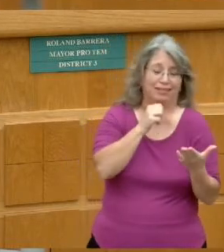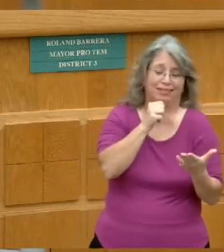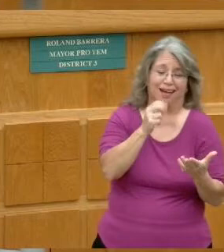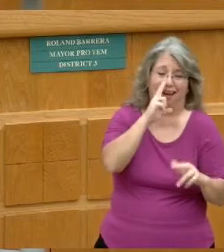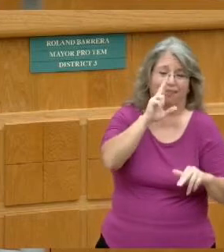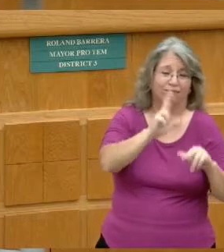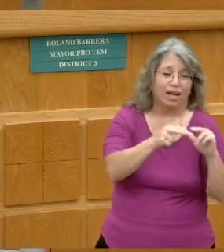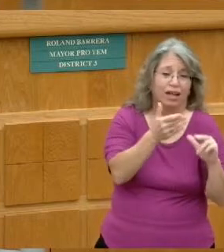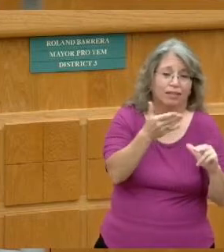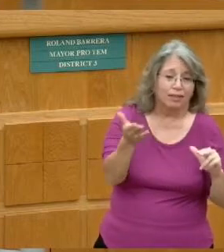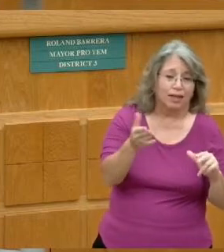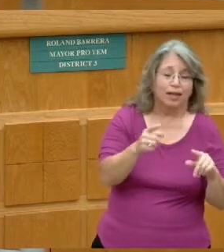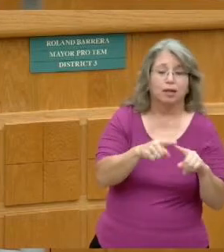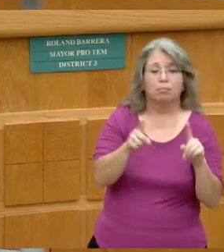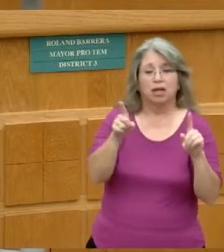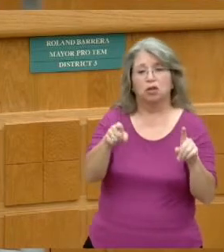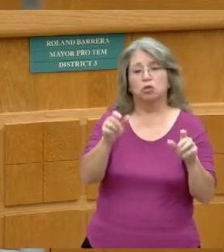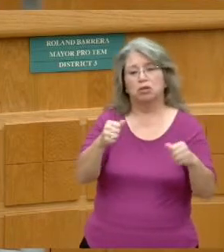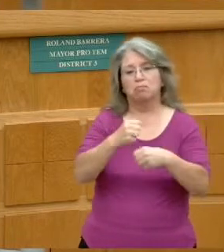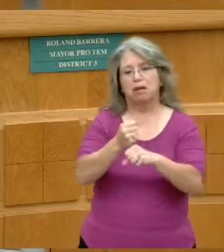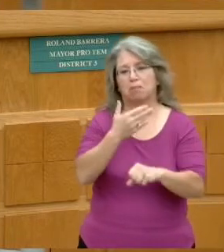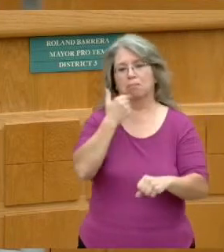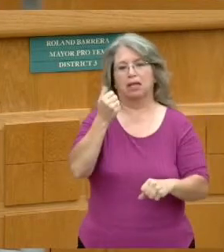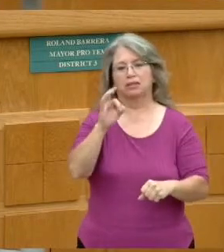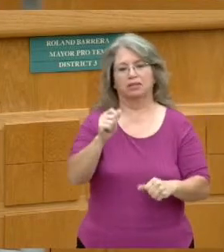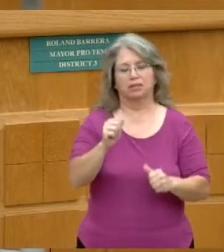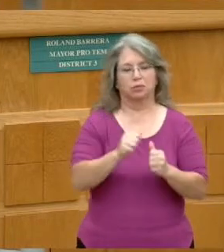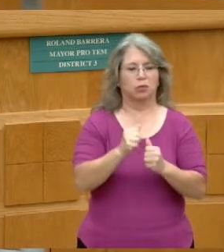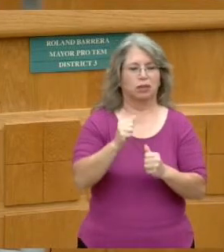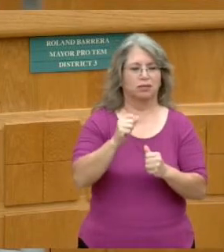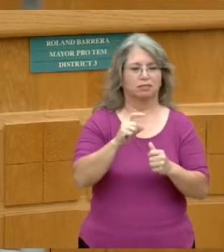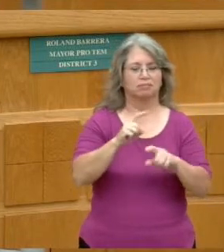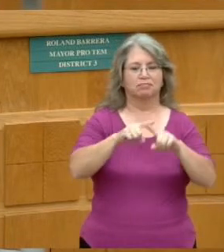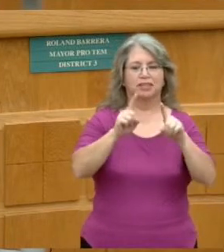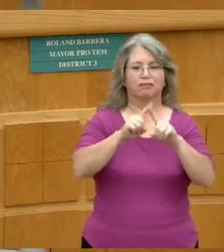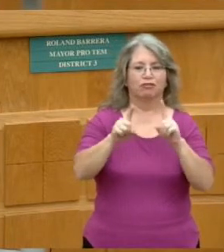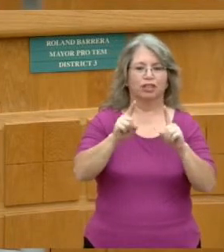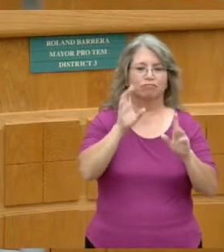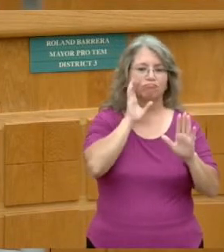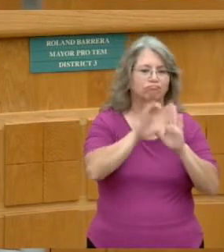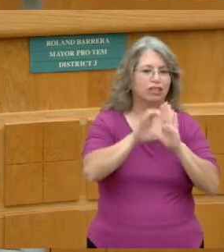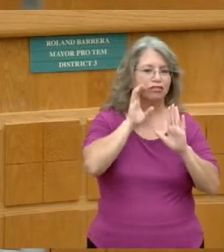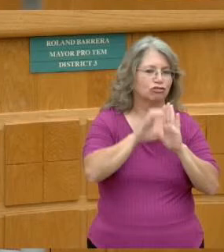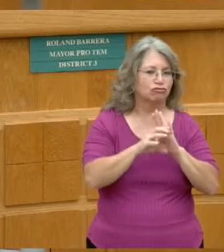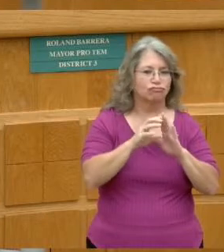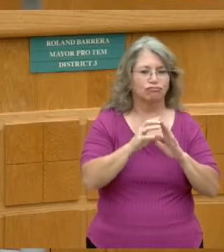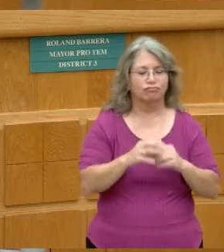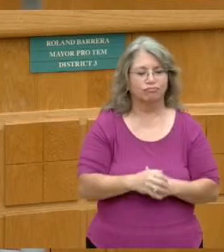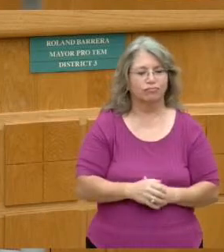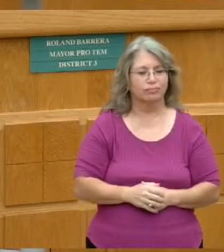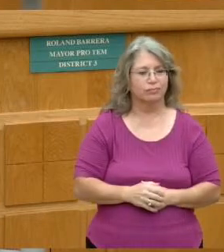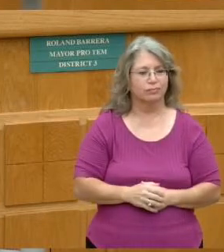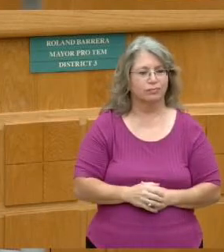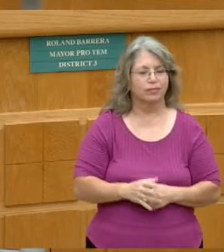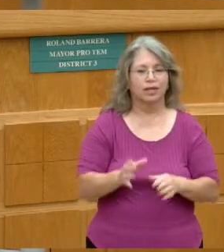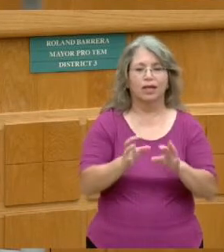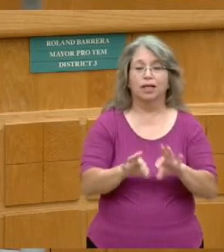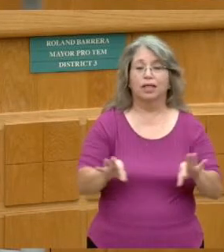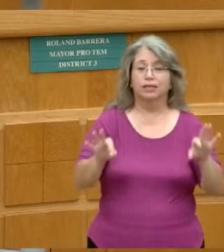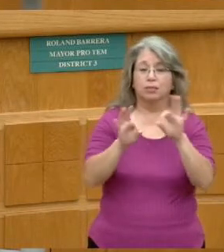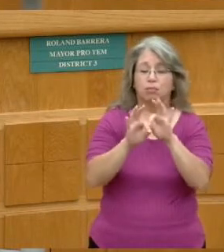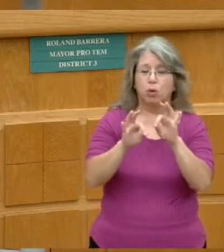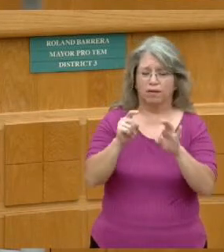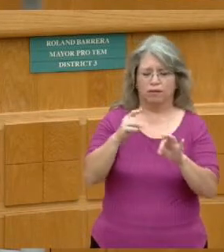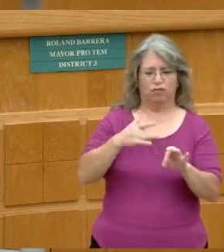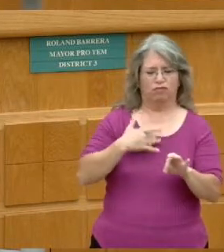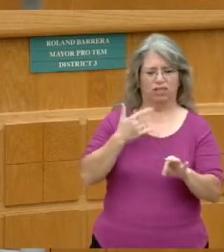mask, at least you can make the best of it with these different products that are out there. It's important to self-isolate when you're symptomatic. It's important